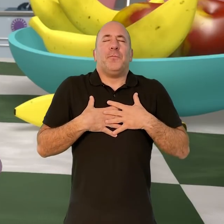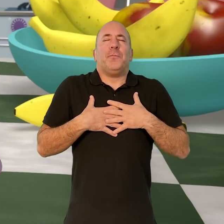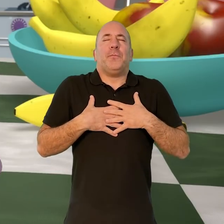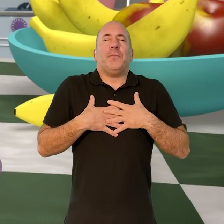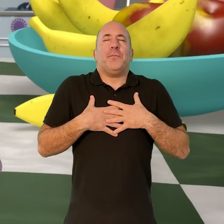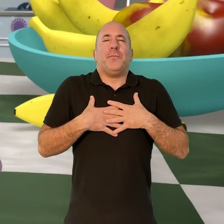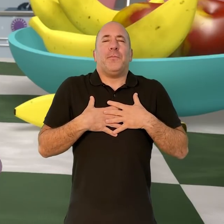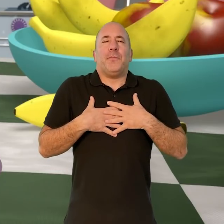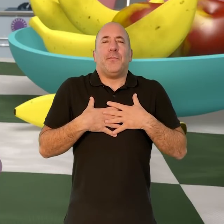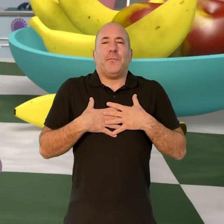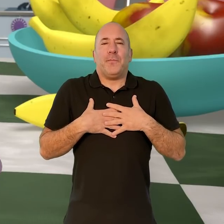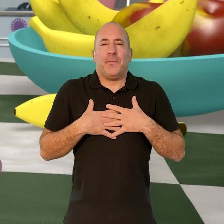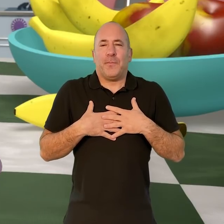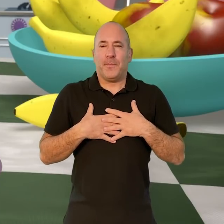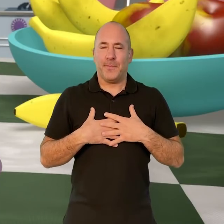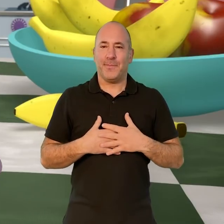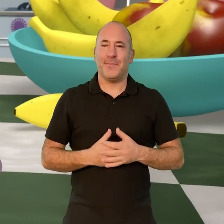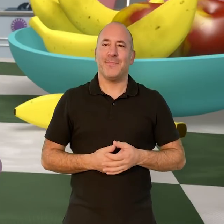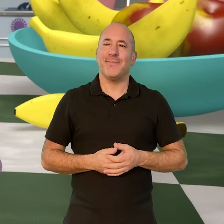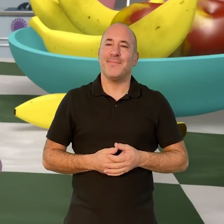breathes deeply.